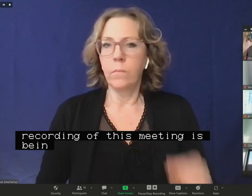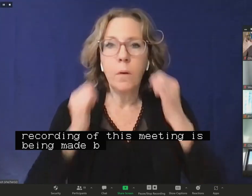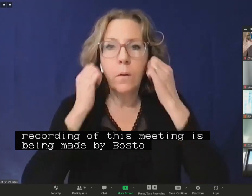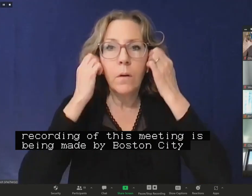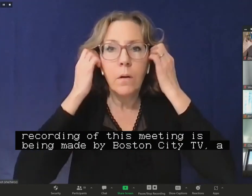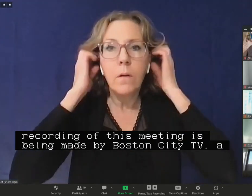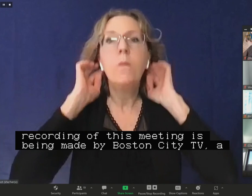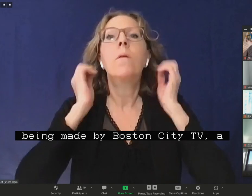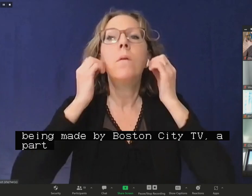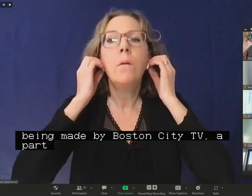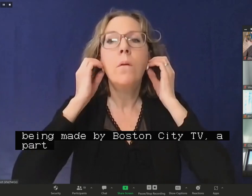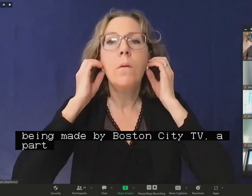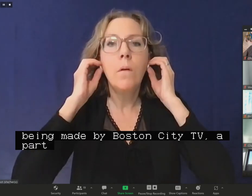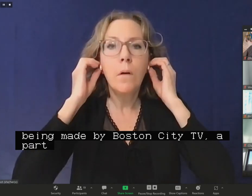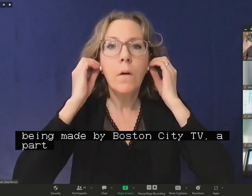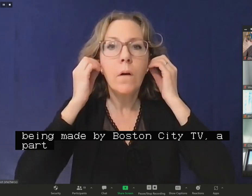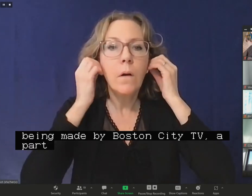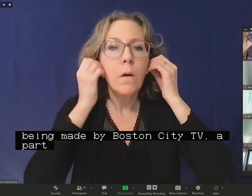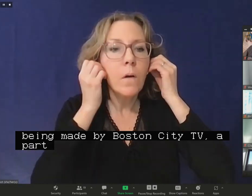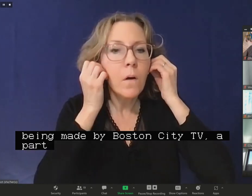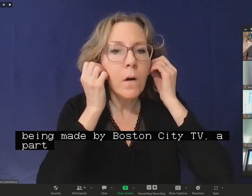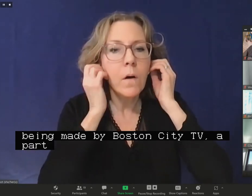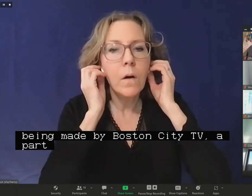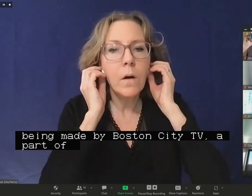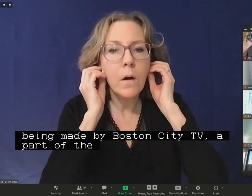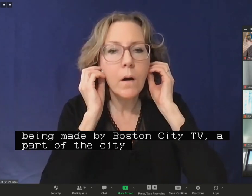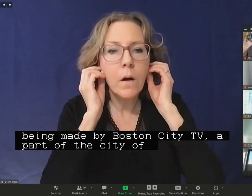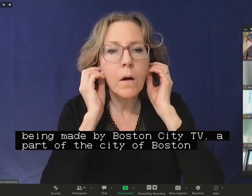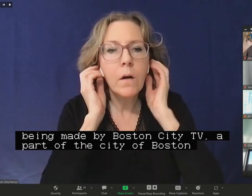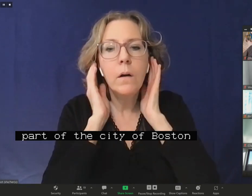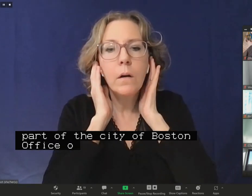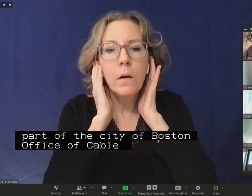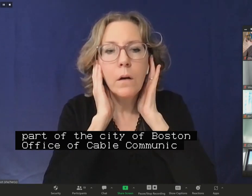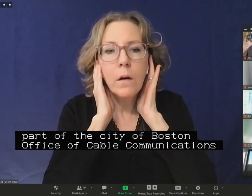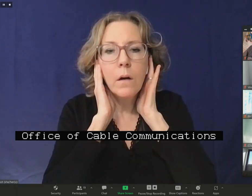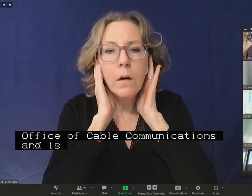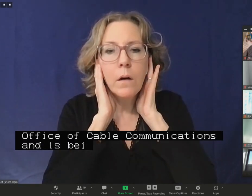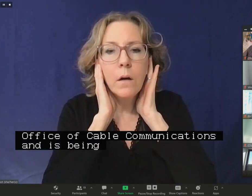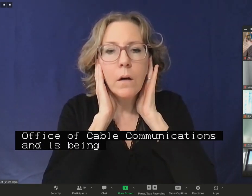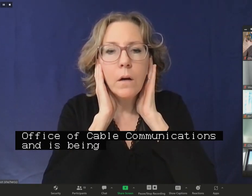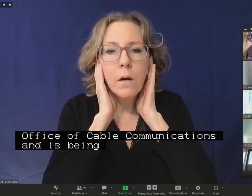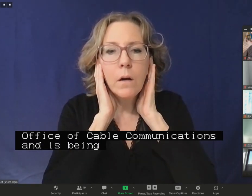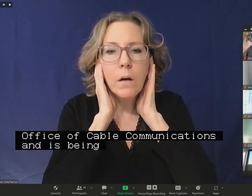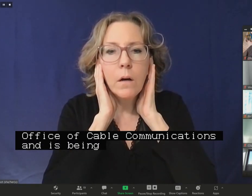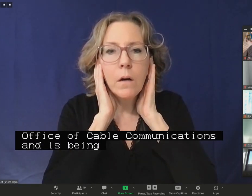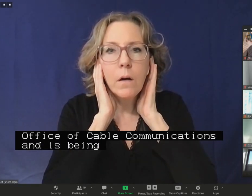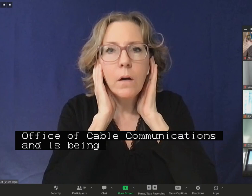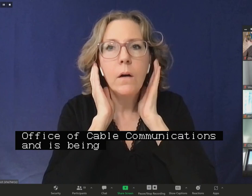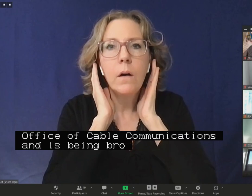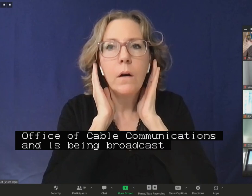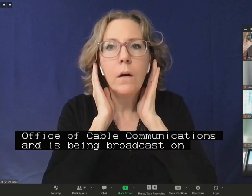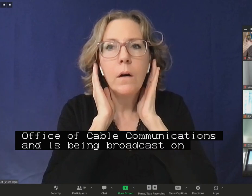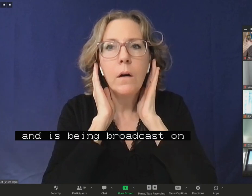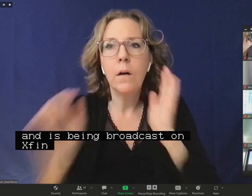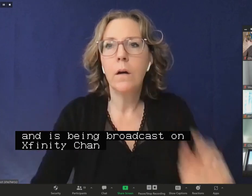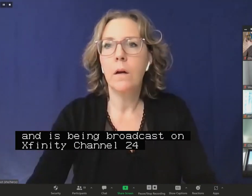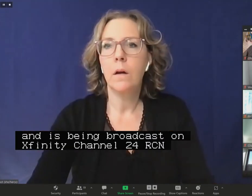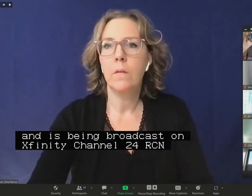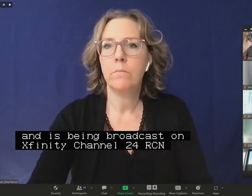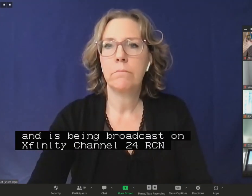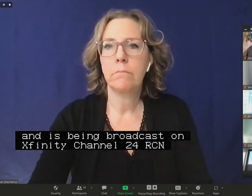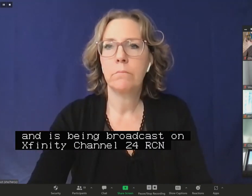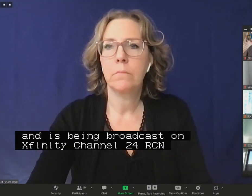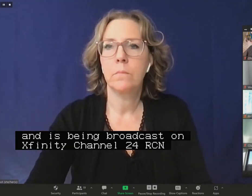being broadcast on Xfinity Channel 24, RCN Channel 13, and Fios Channel